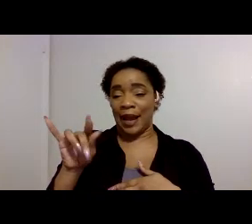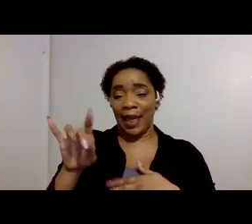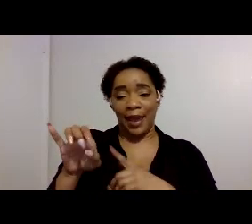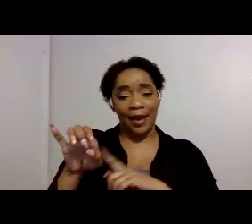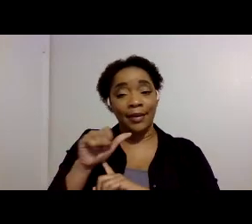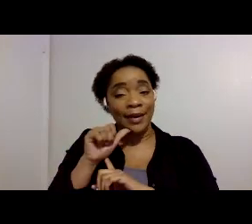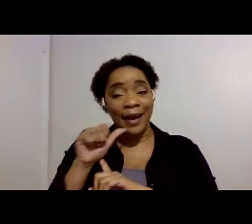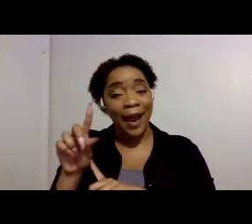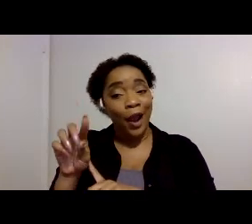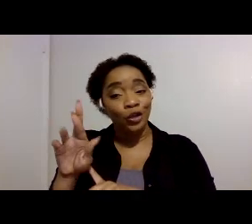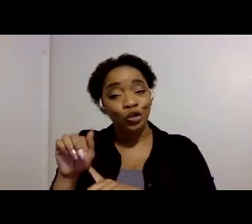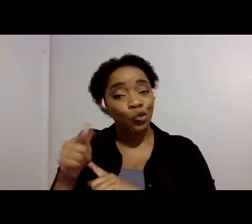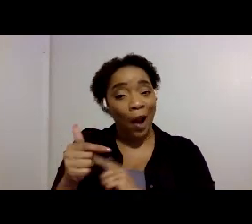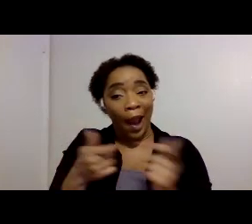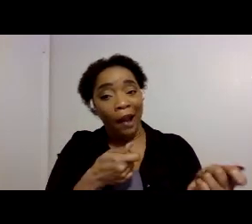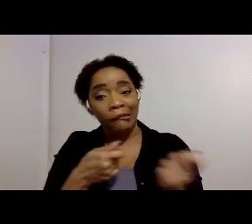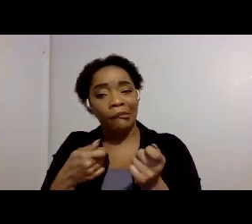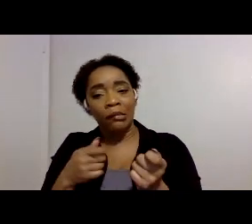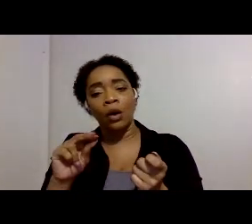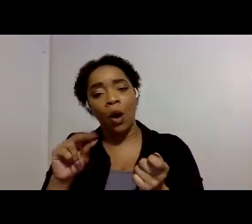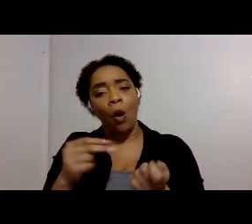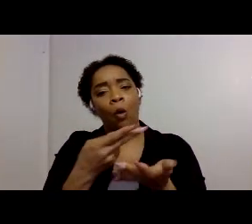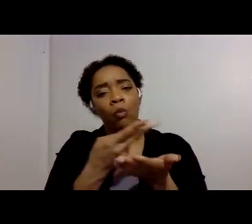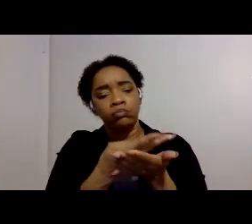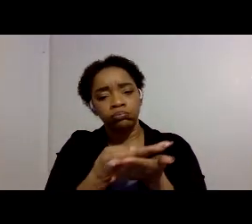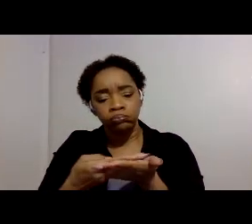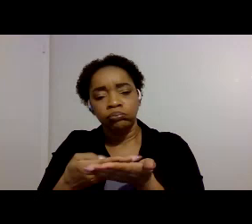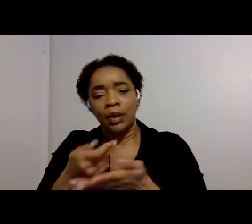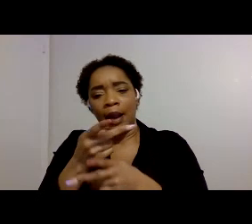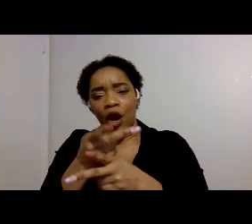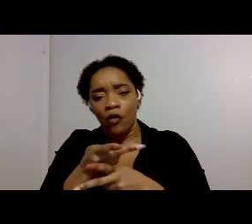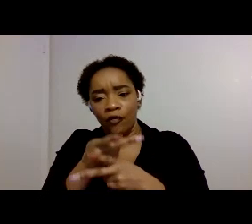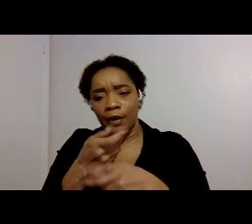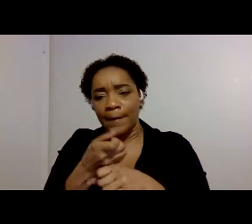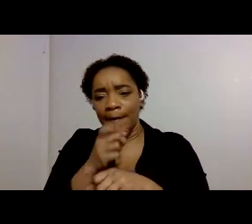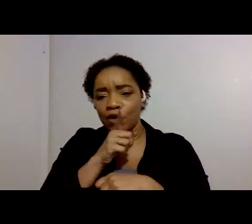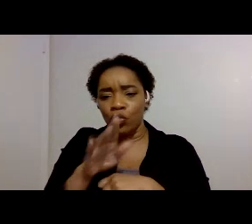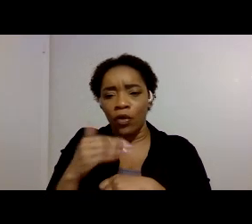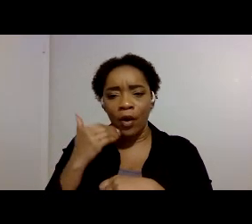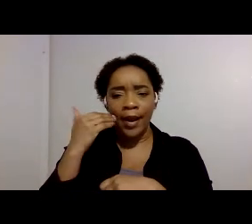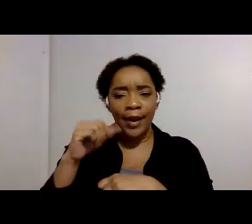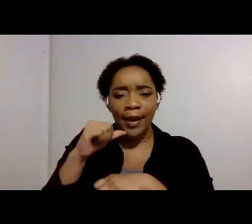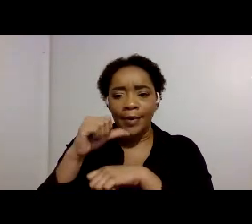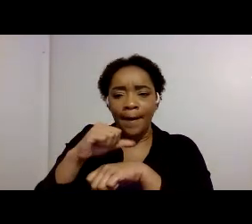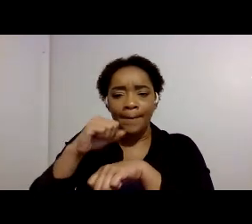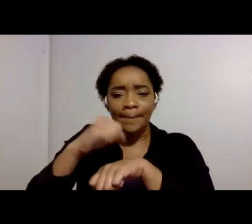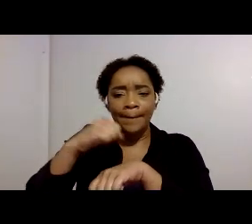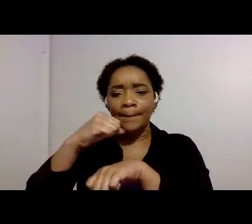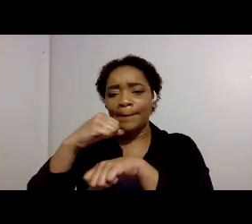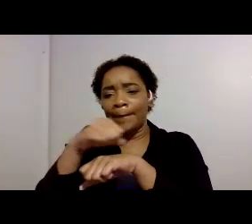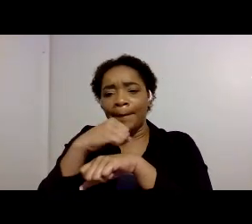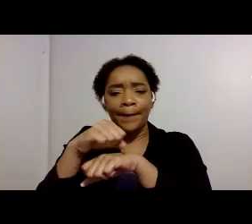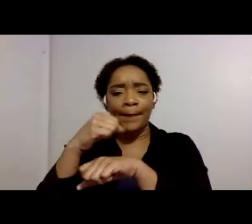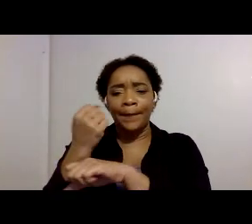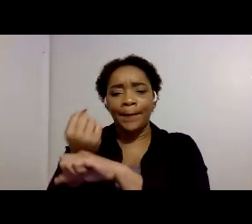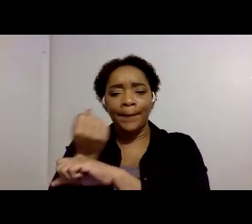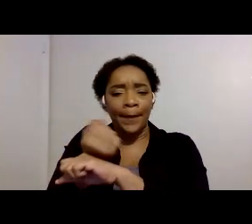careful of the protecting their head from hitting the stairs or walls or anything like that. Marshall Thomas, we talked